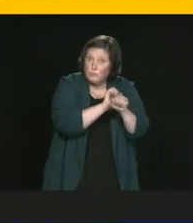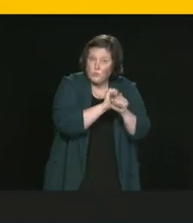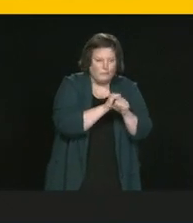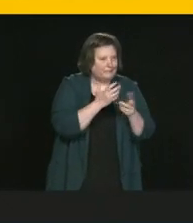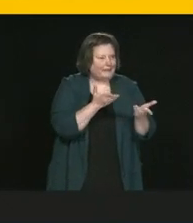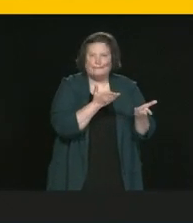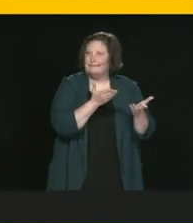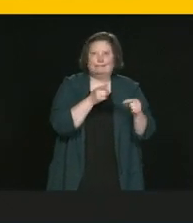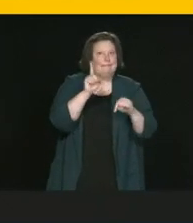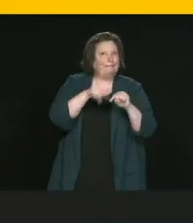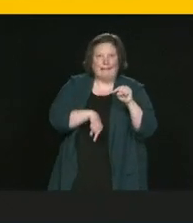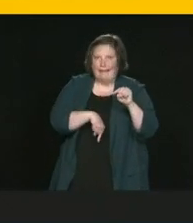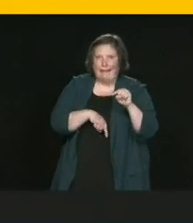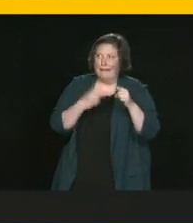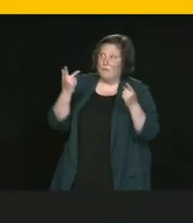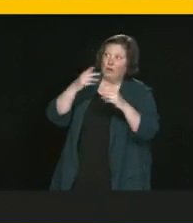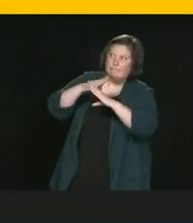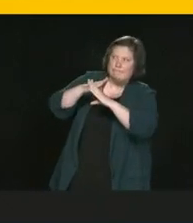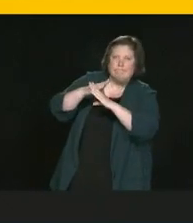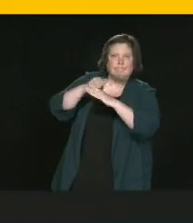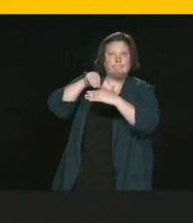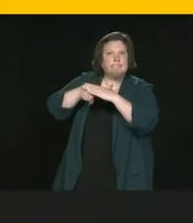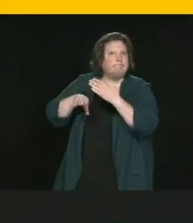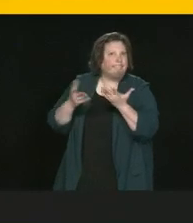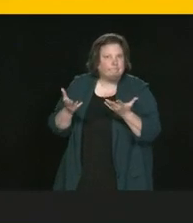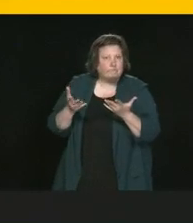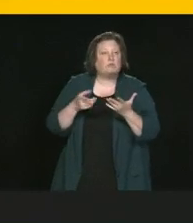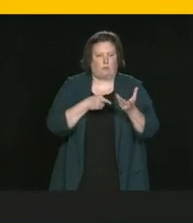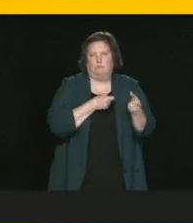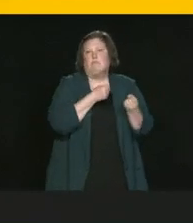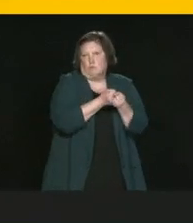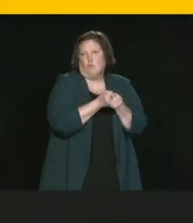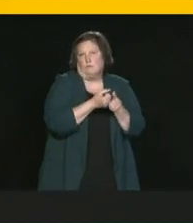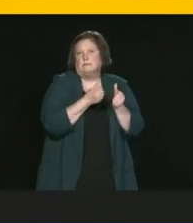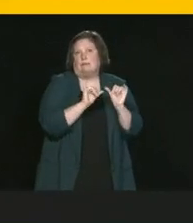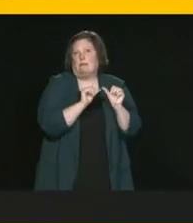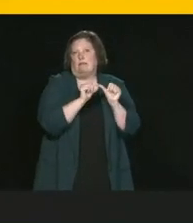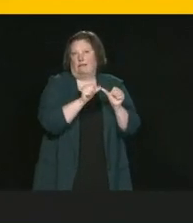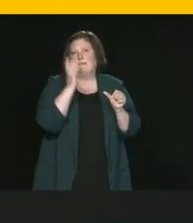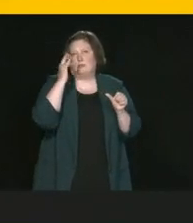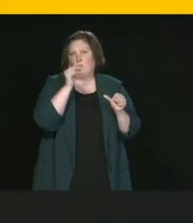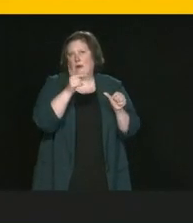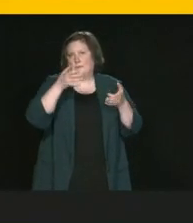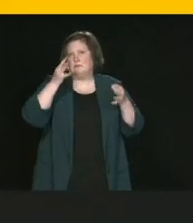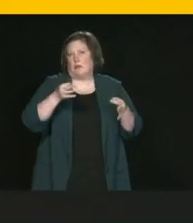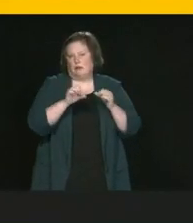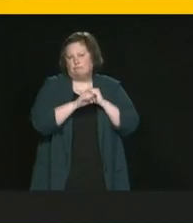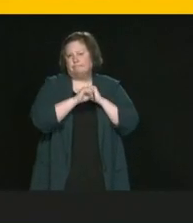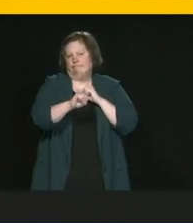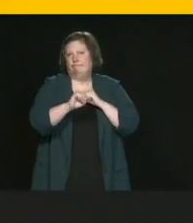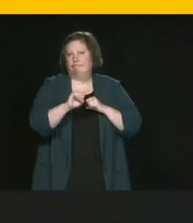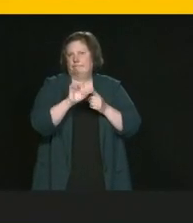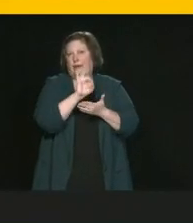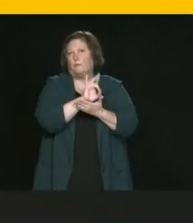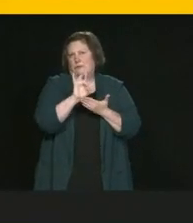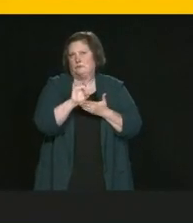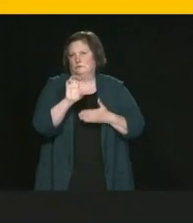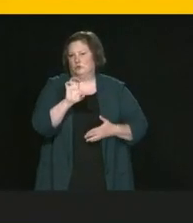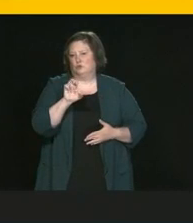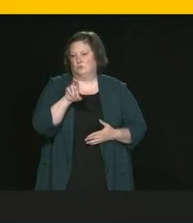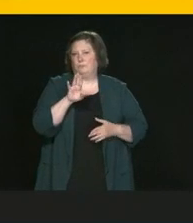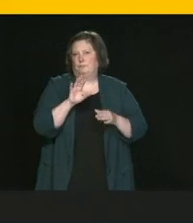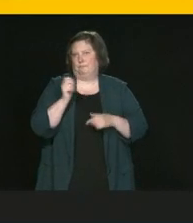have employment, well, you know, they need support. And that's why we will be extending the emergency response benefit for an